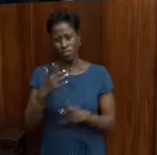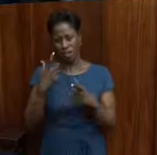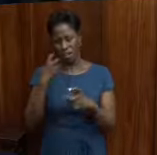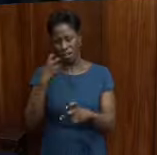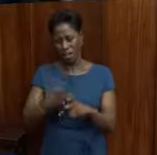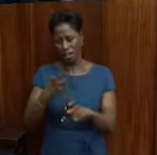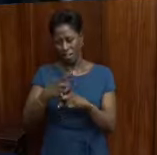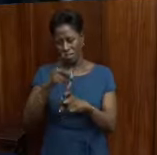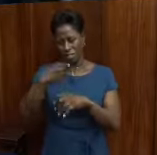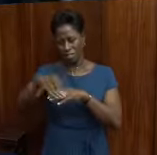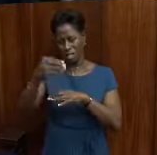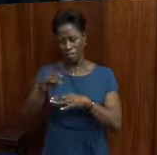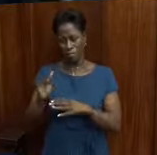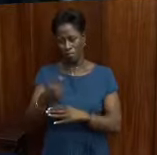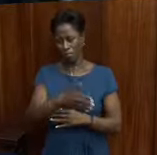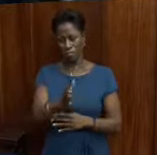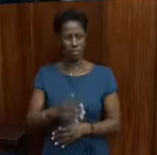produce.